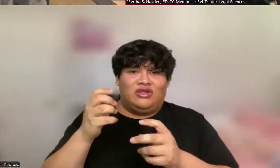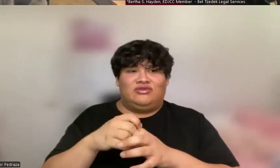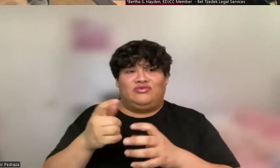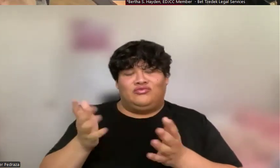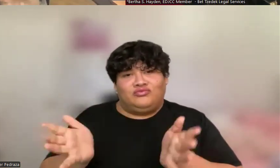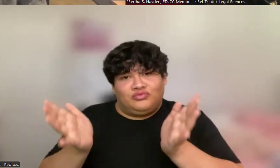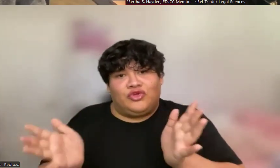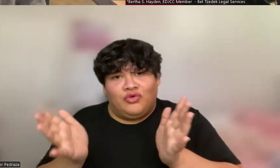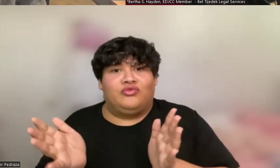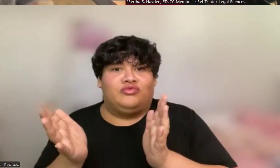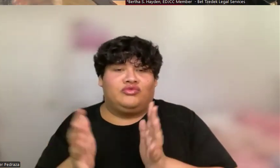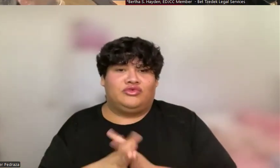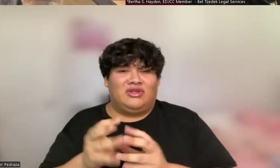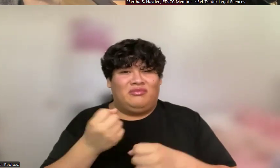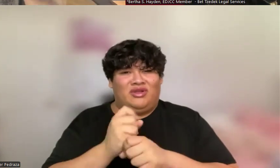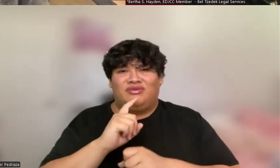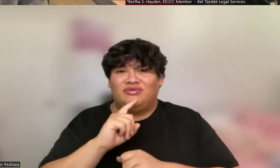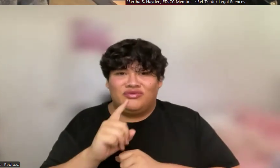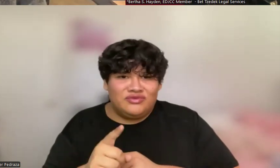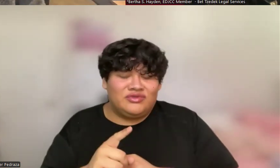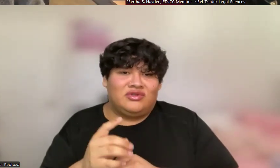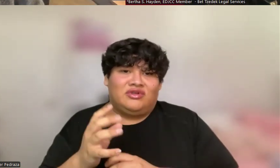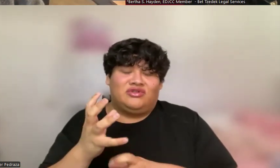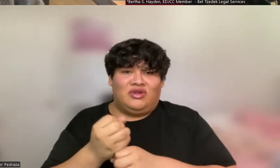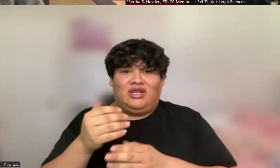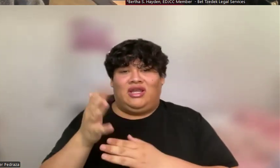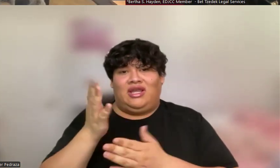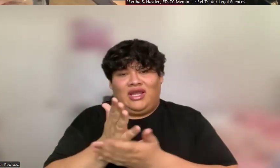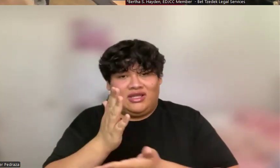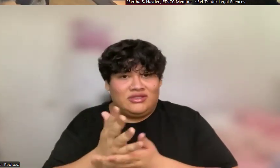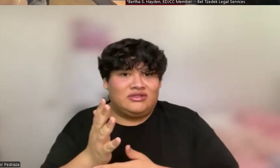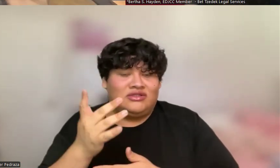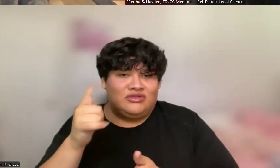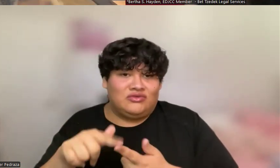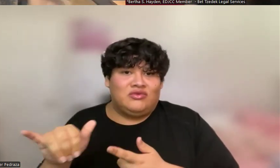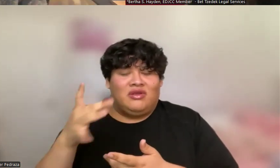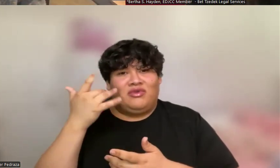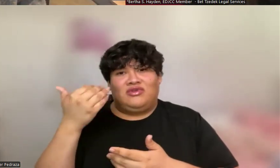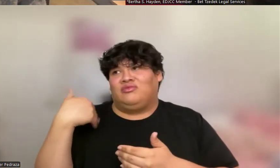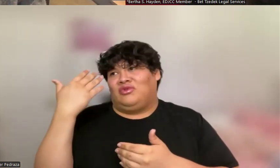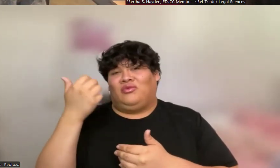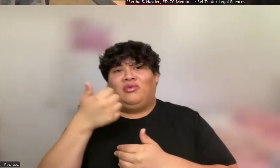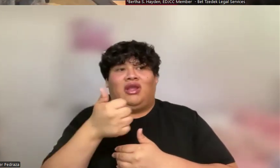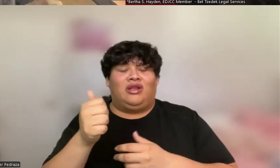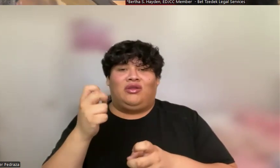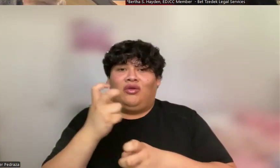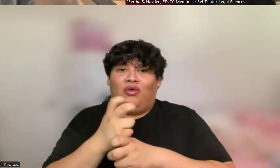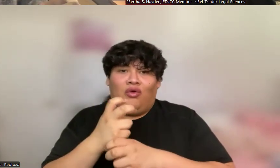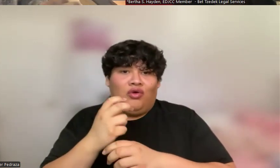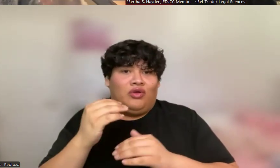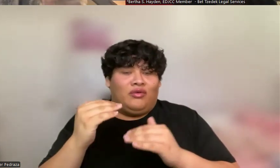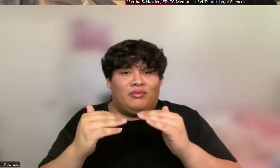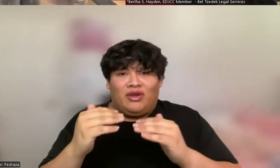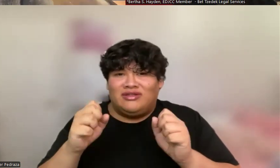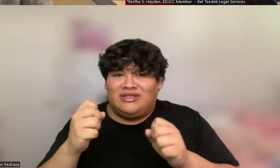behavioral health and wanting to make sure access is as simple as possible because we know any small barrier can